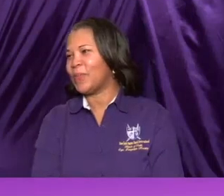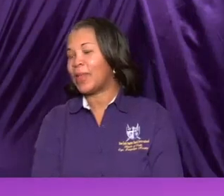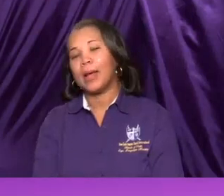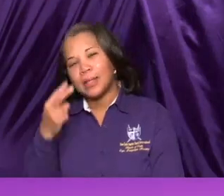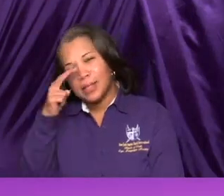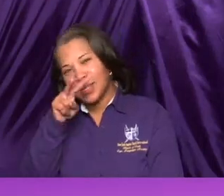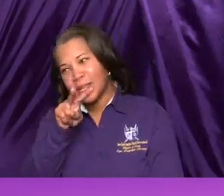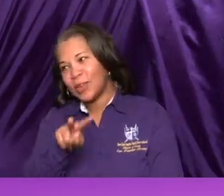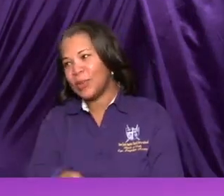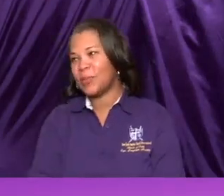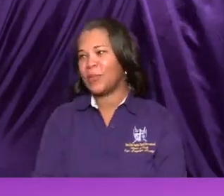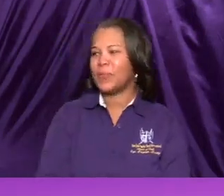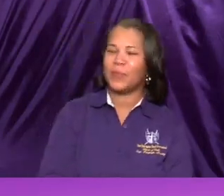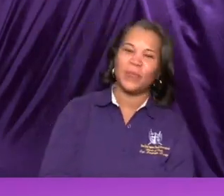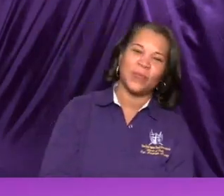see you.